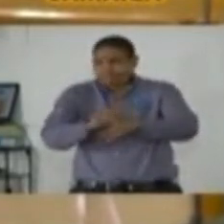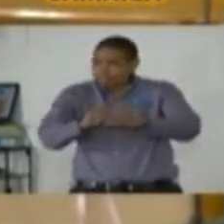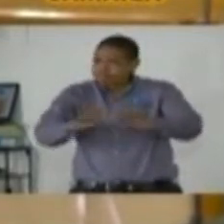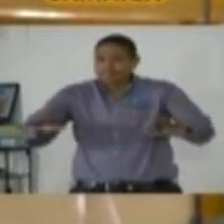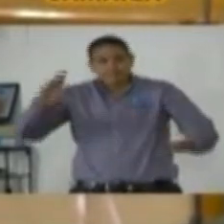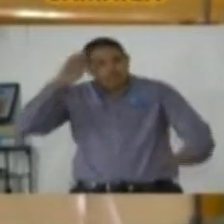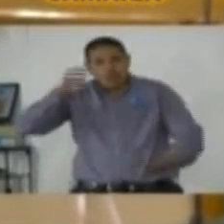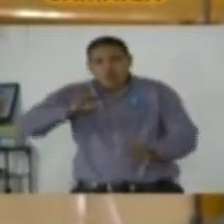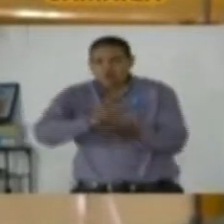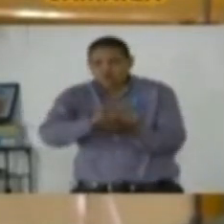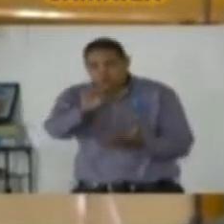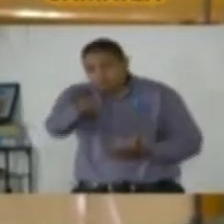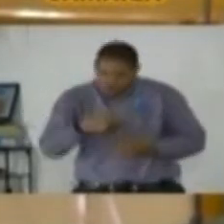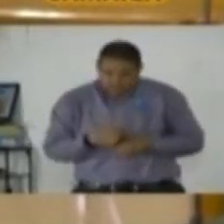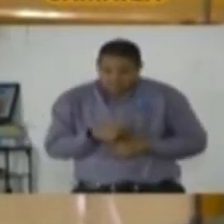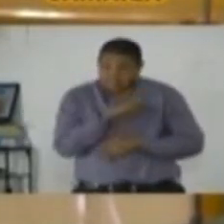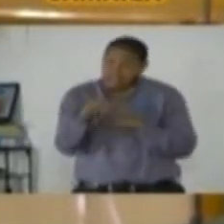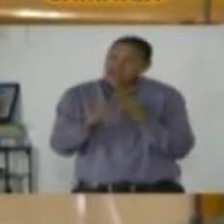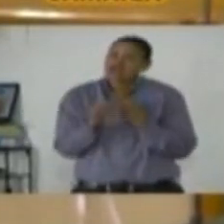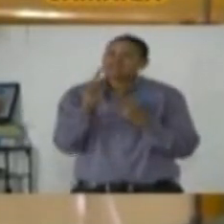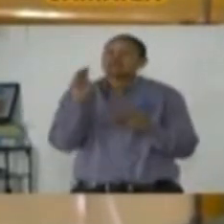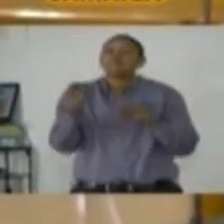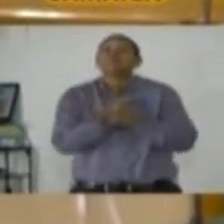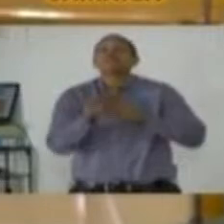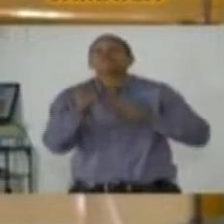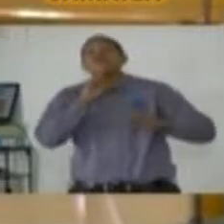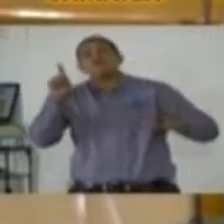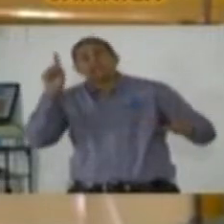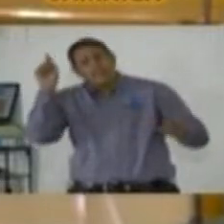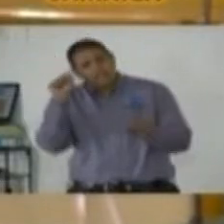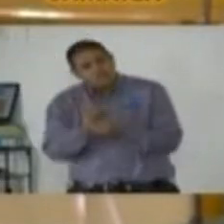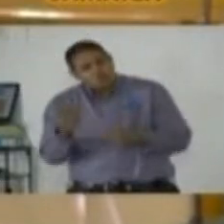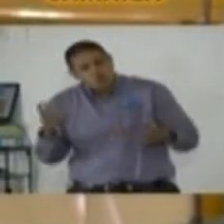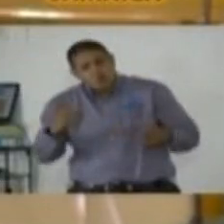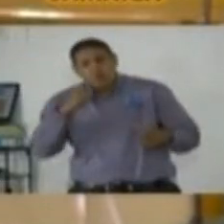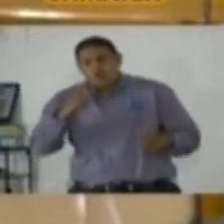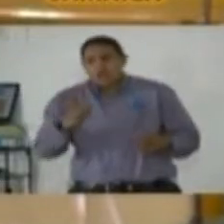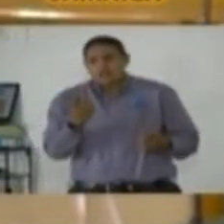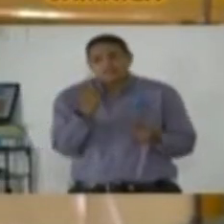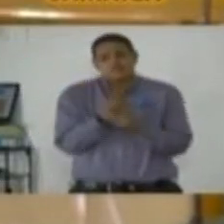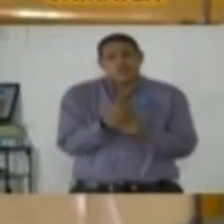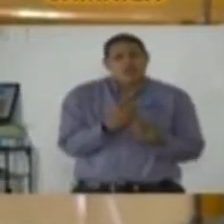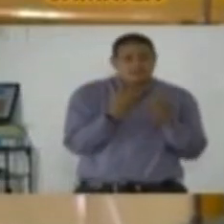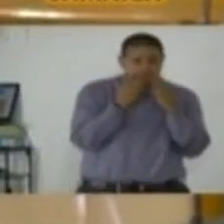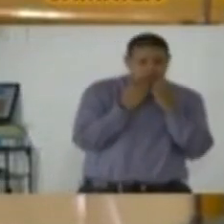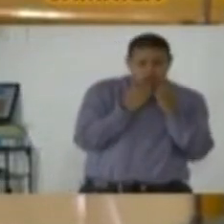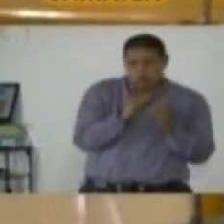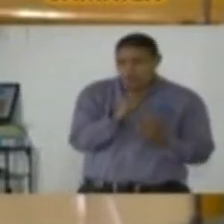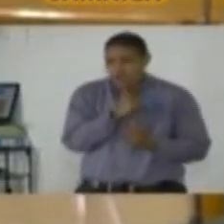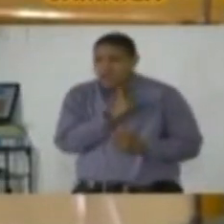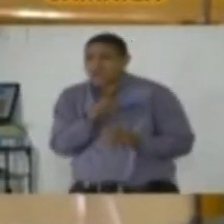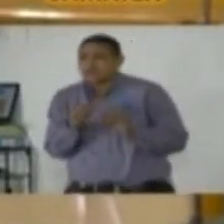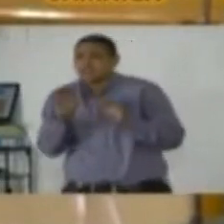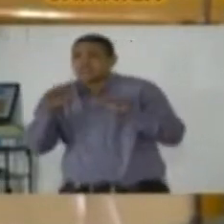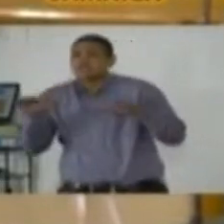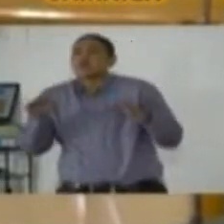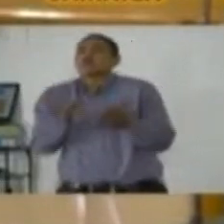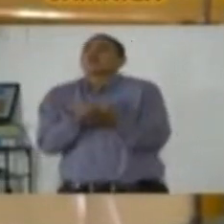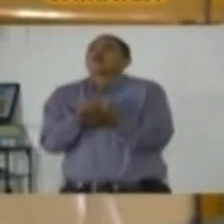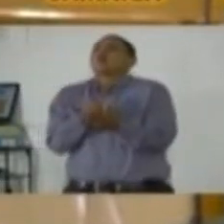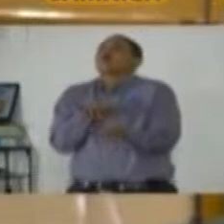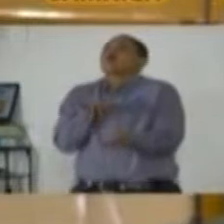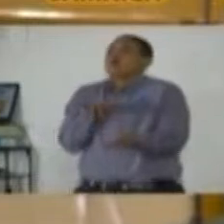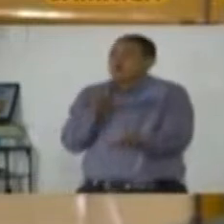schools. Madam Speaker, the ministry, in ensuring that the right values and attitudes are inculcated in our children and youth,